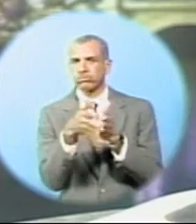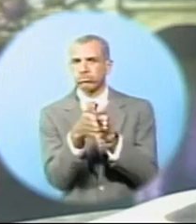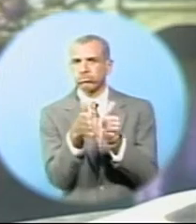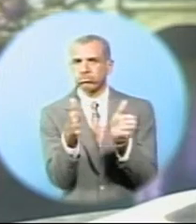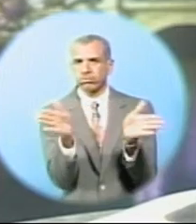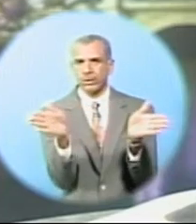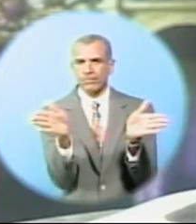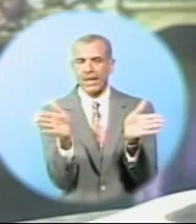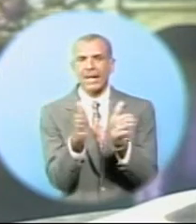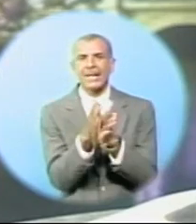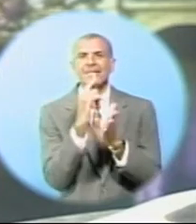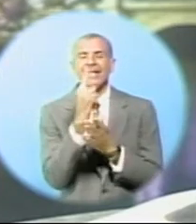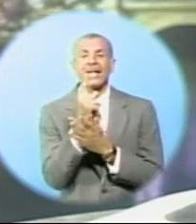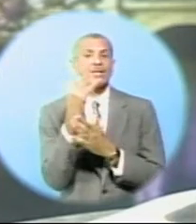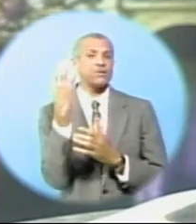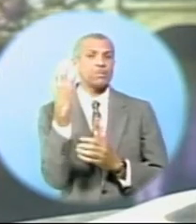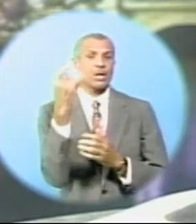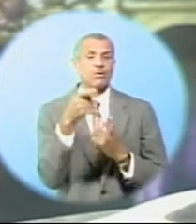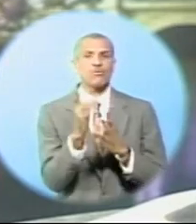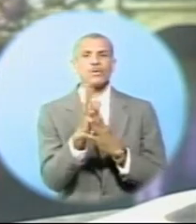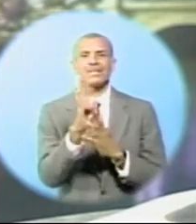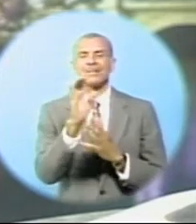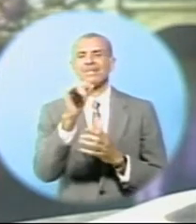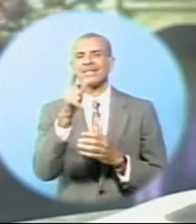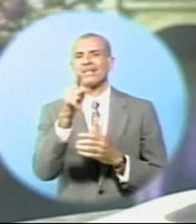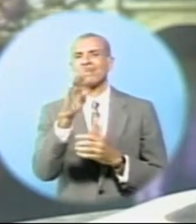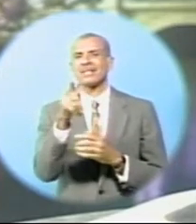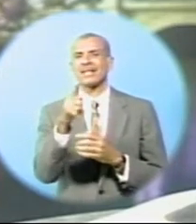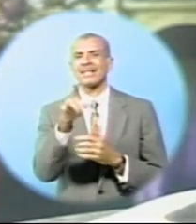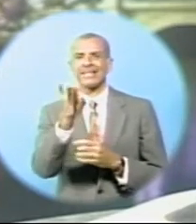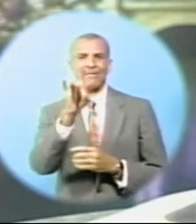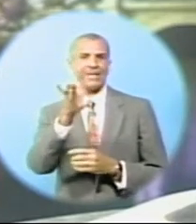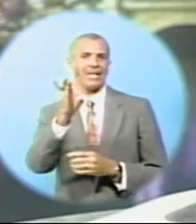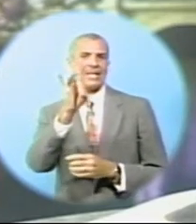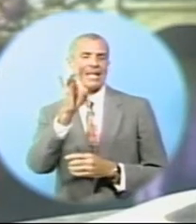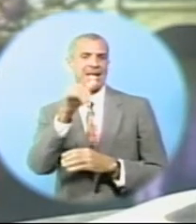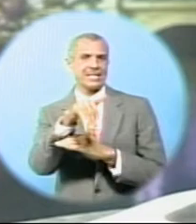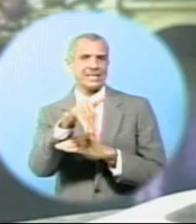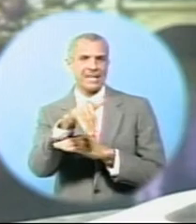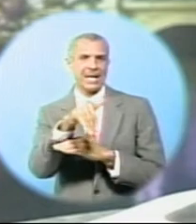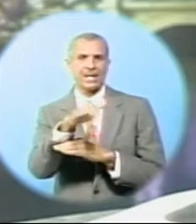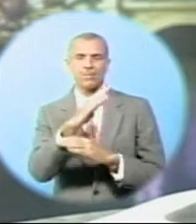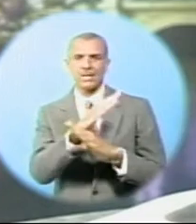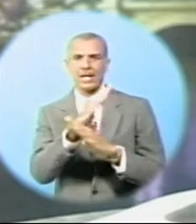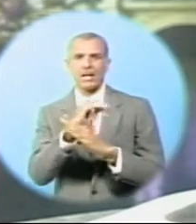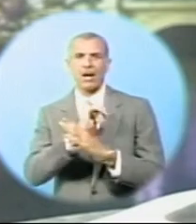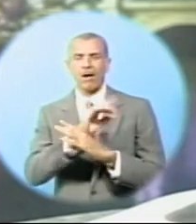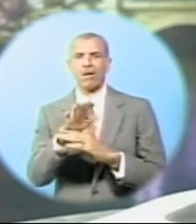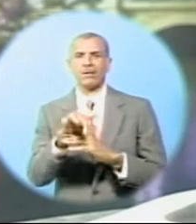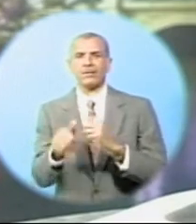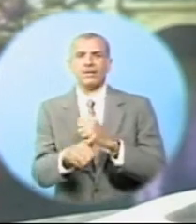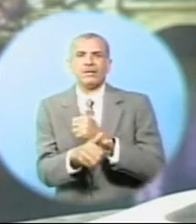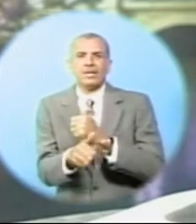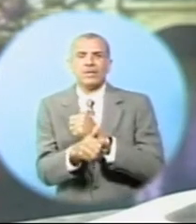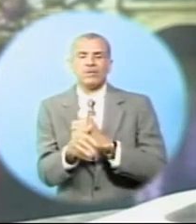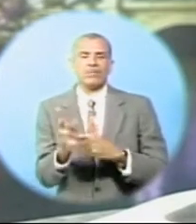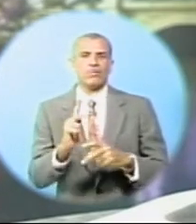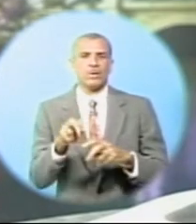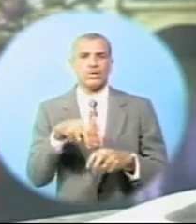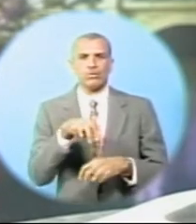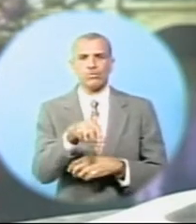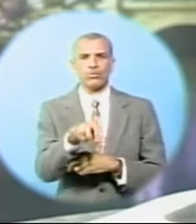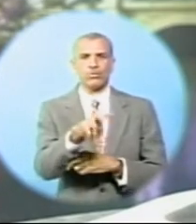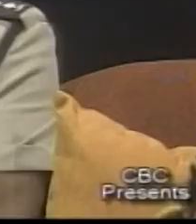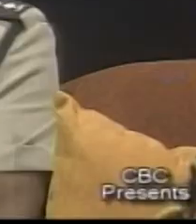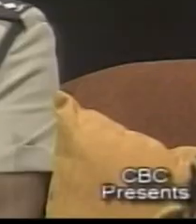widespread. He was speaking during CBC Presents on TV8 last night, where protecting our vulnerable road users was discussed.